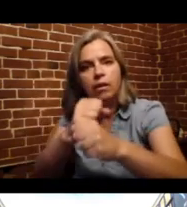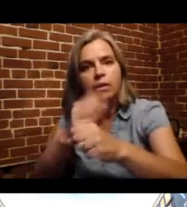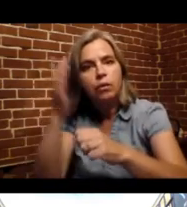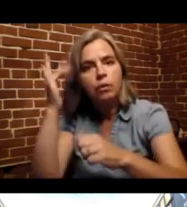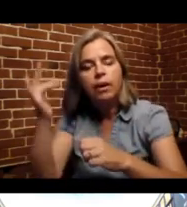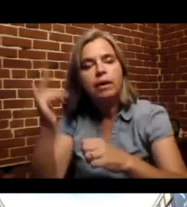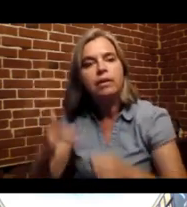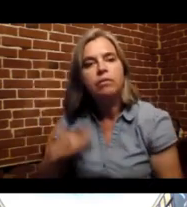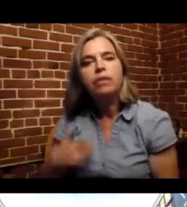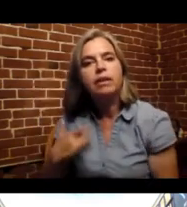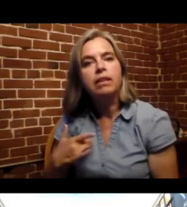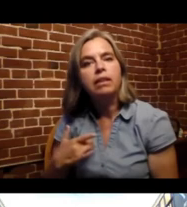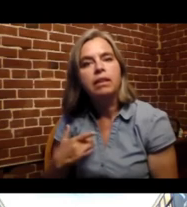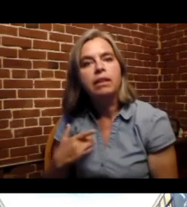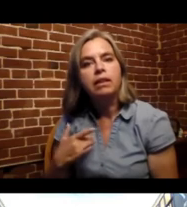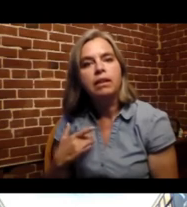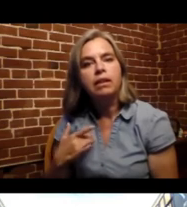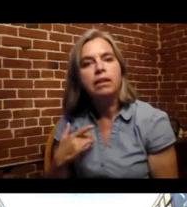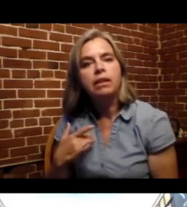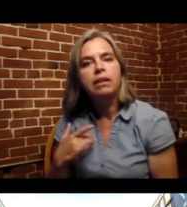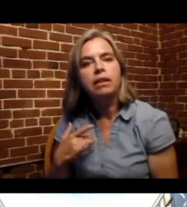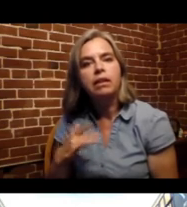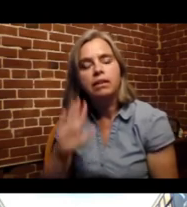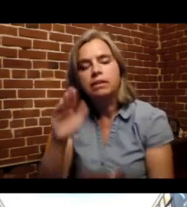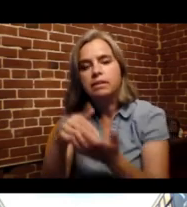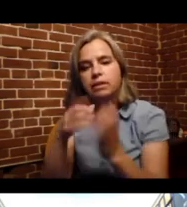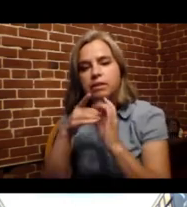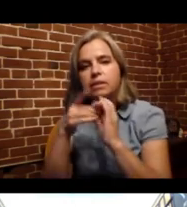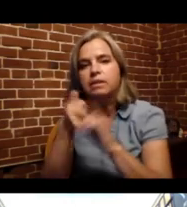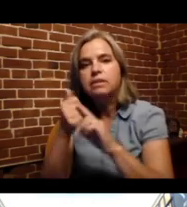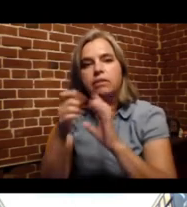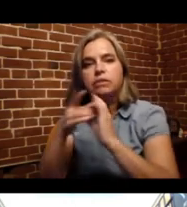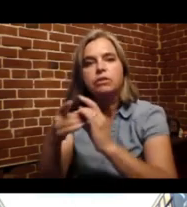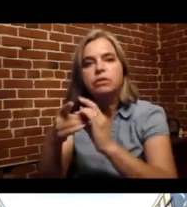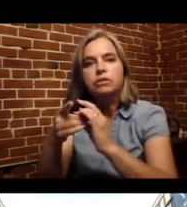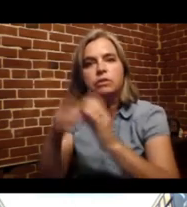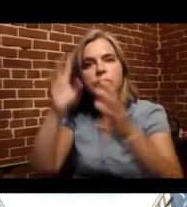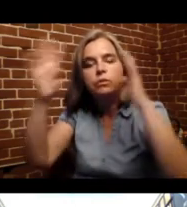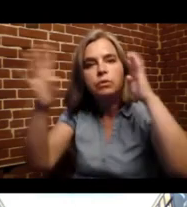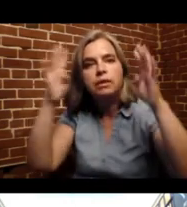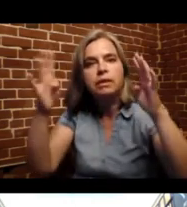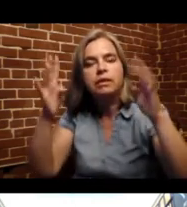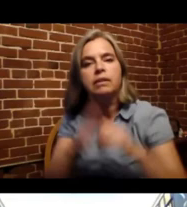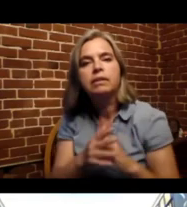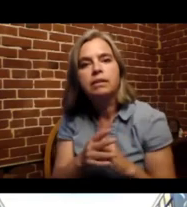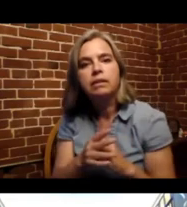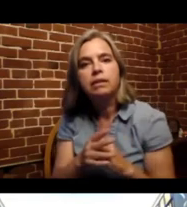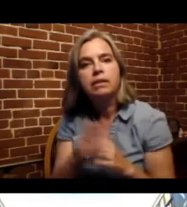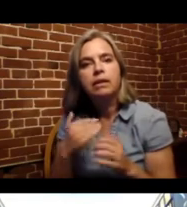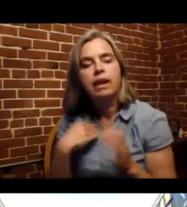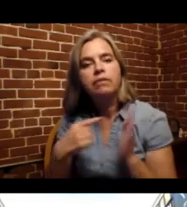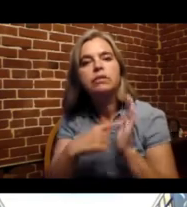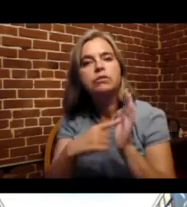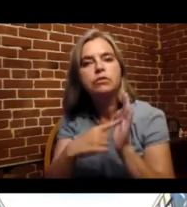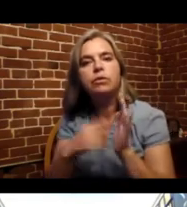us feel like this center is associated with creativity since the start, and having a show in here just